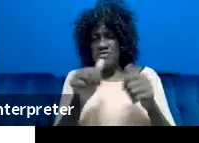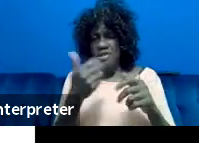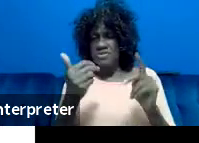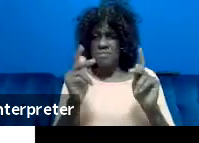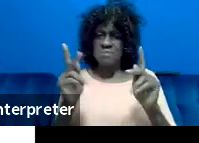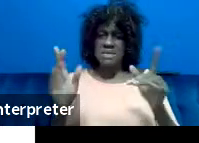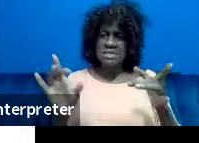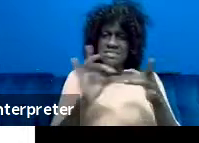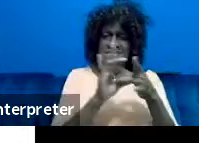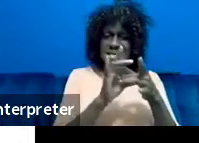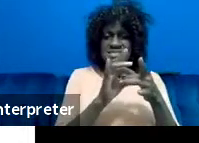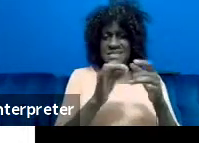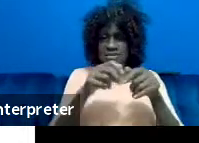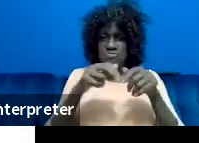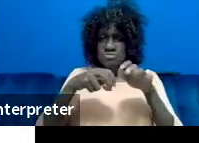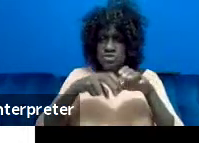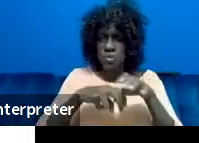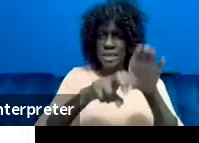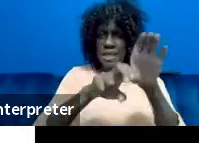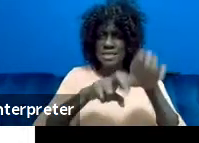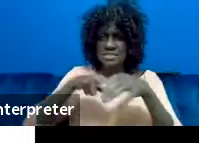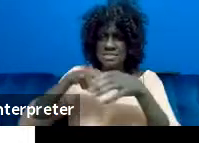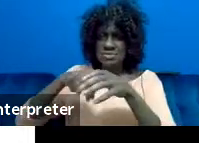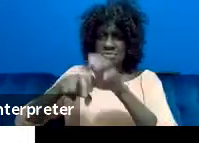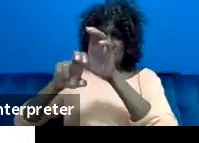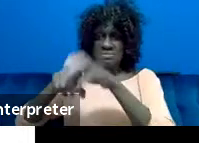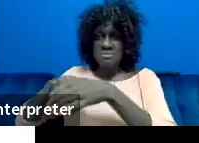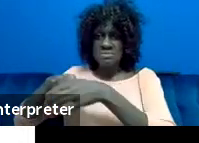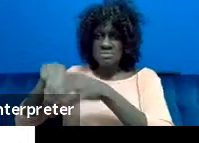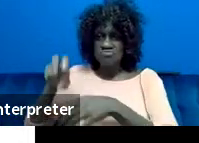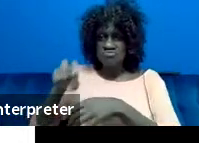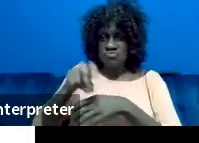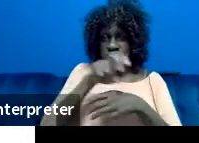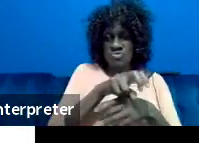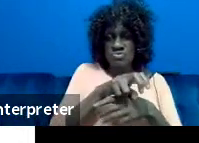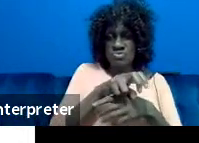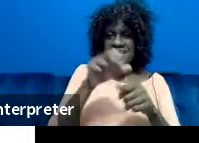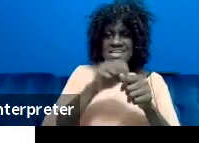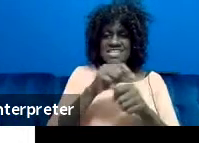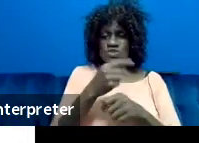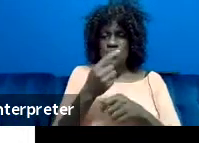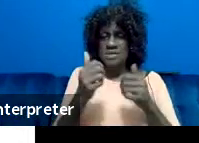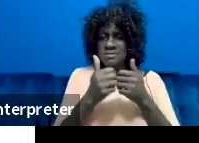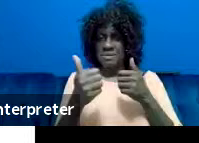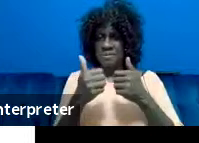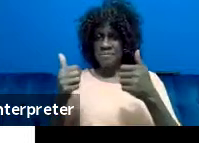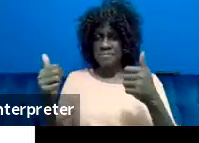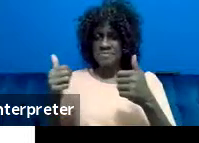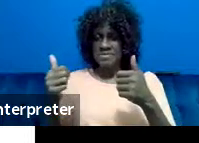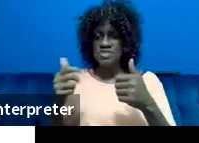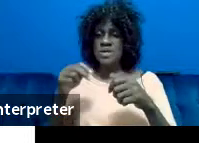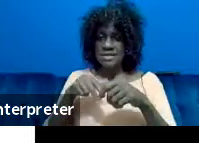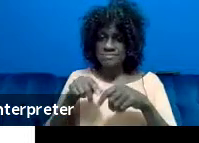attached like a series of swings, but each swing is independent. It's approached and exited at ground level.